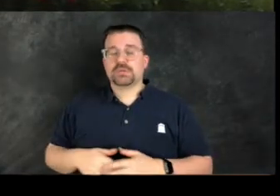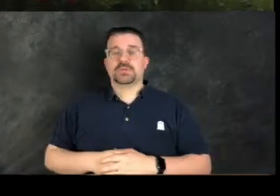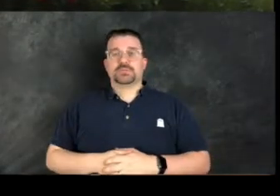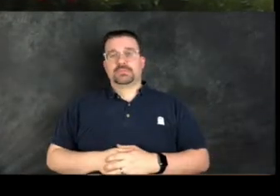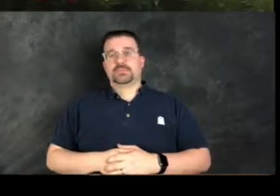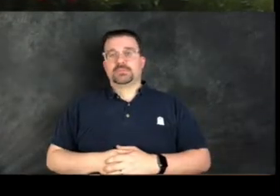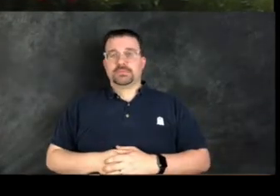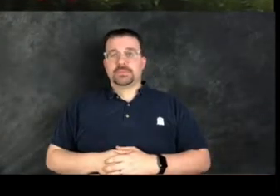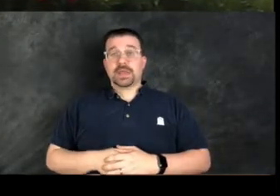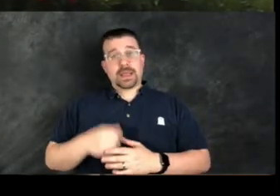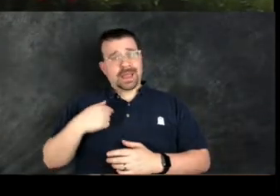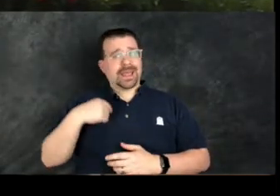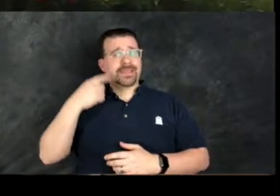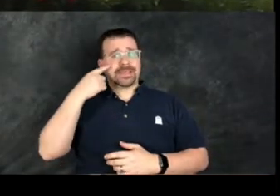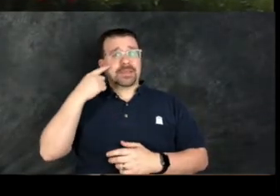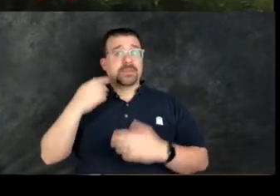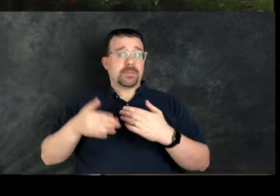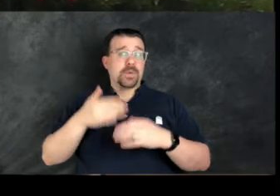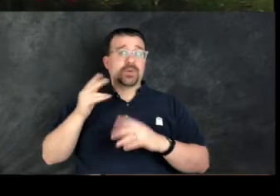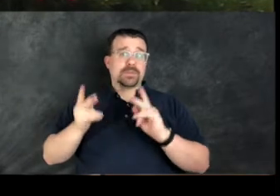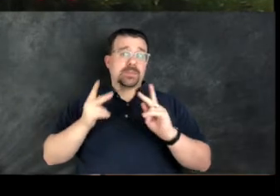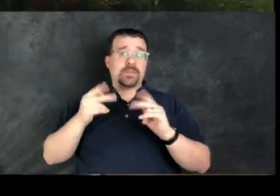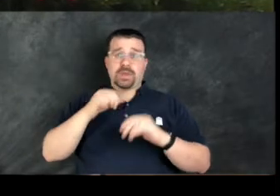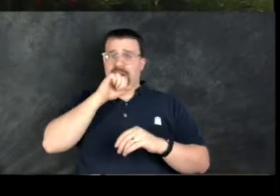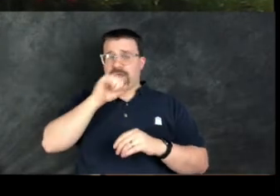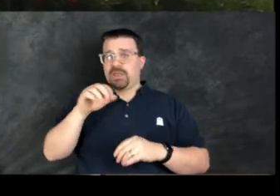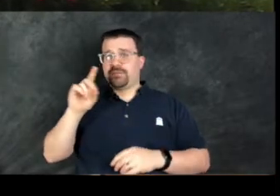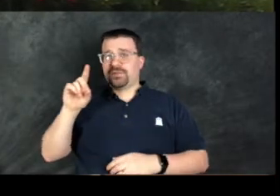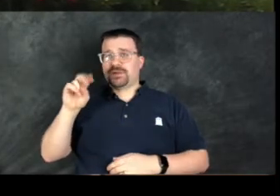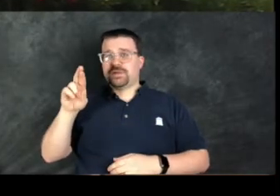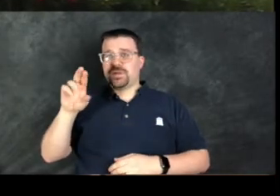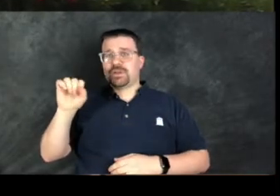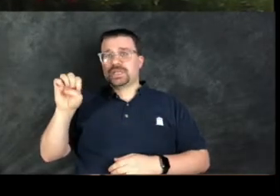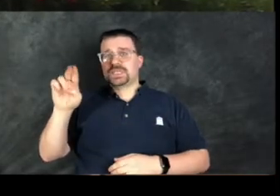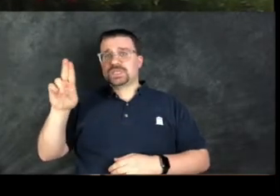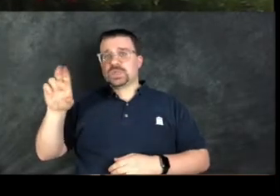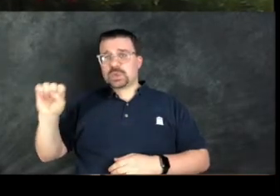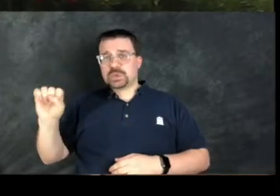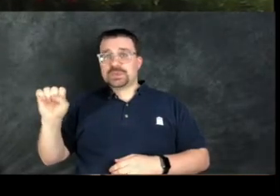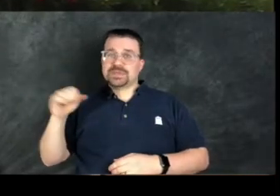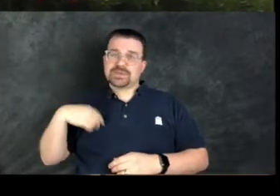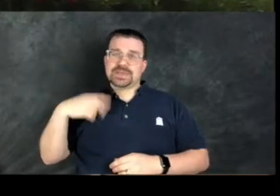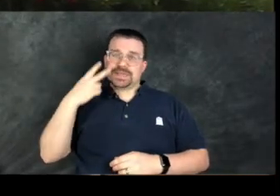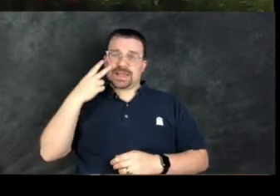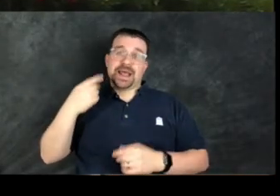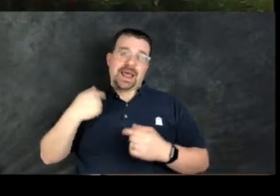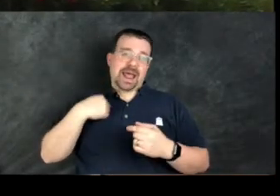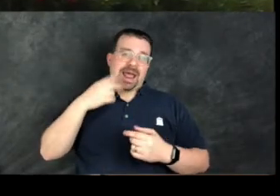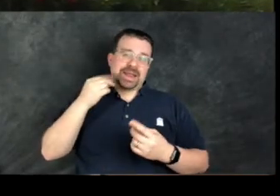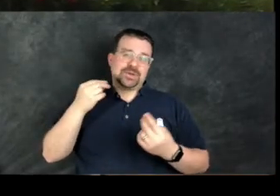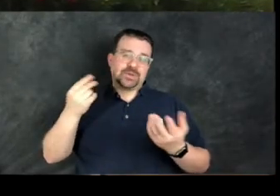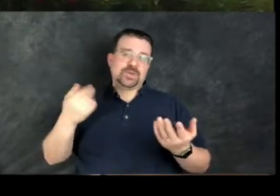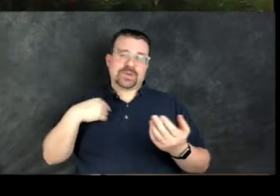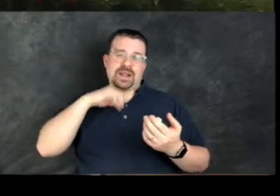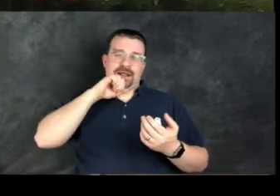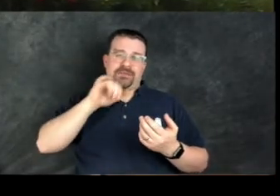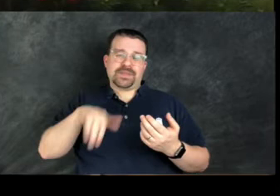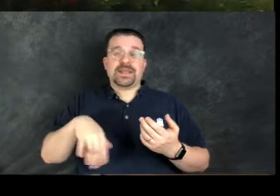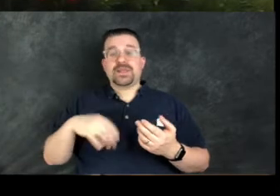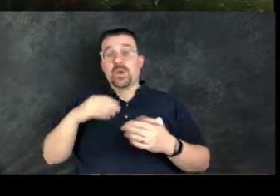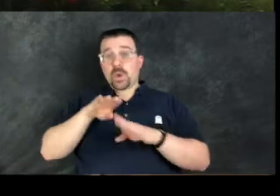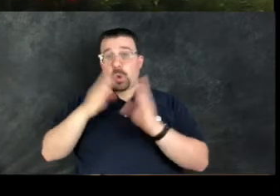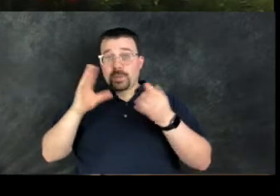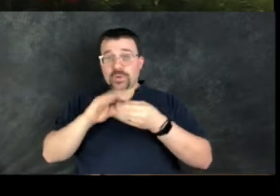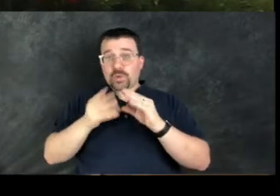Now, I think most people love Dr. Seuss. As you can tell, I do. Our opening story about the